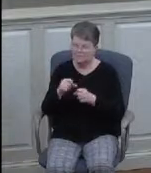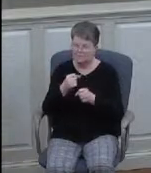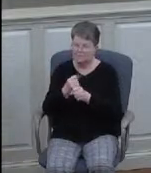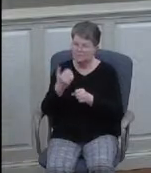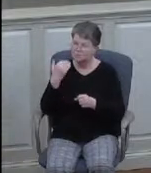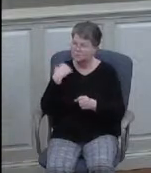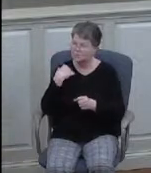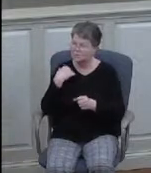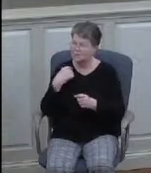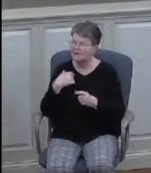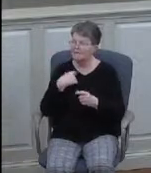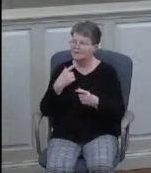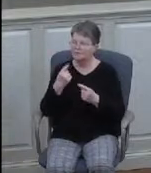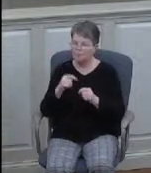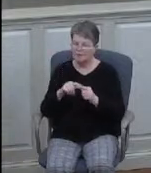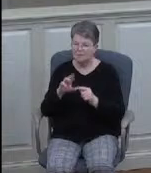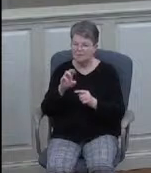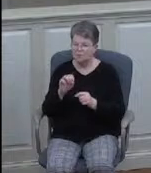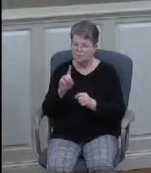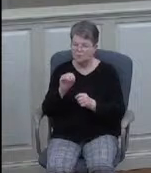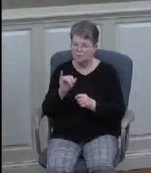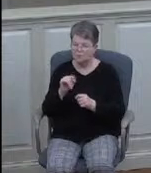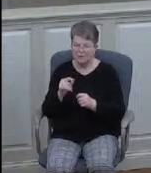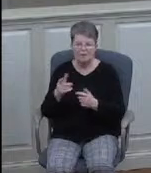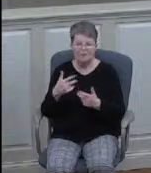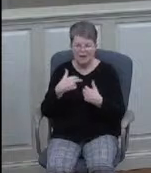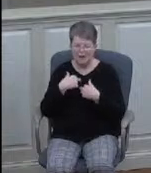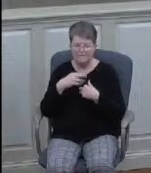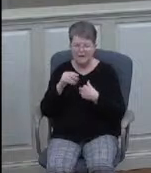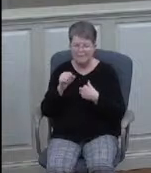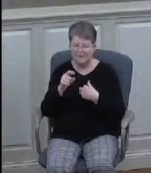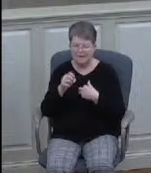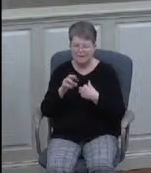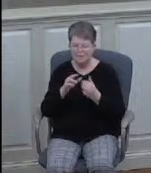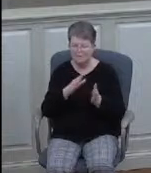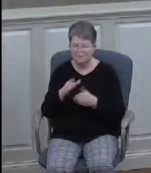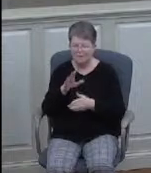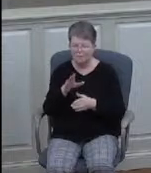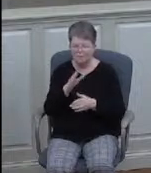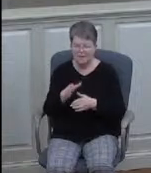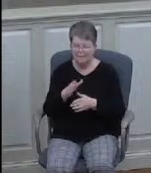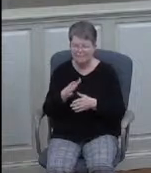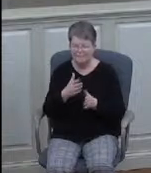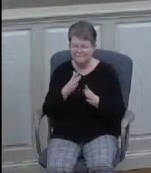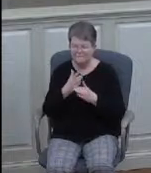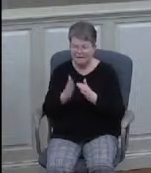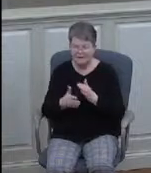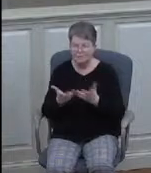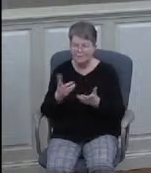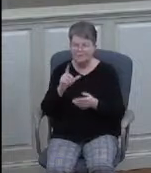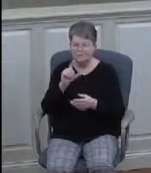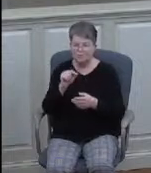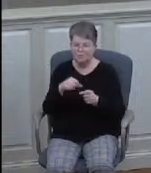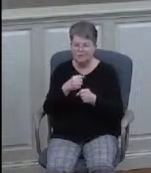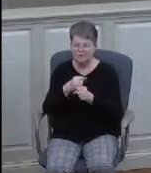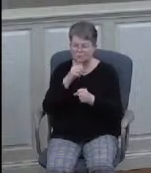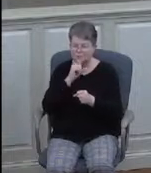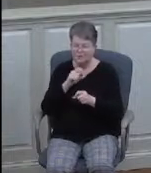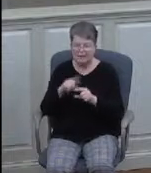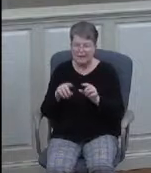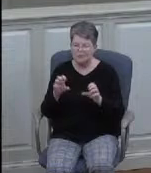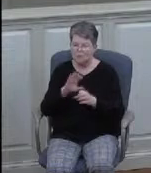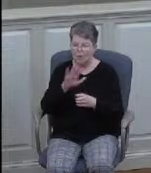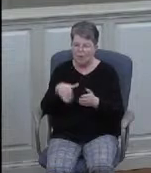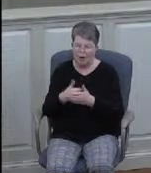and then when we tried to redo it, everybody said, well, you've got a master plan, you never finished. Well, it's 20 years old, and you can't do it all at once. And so I'm sure